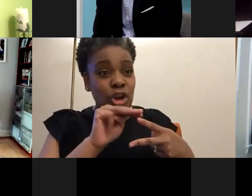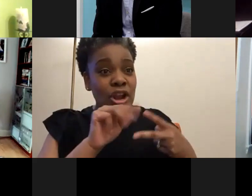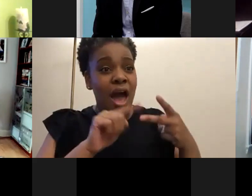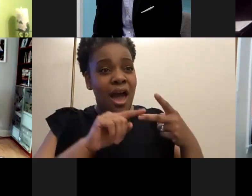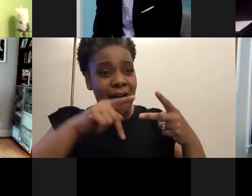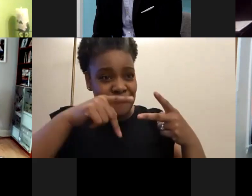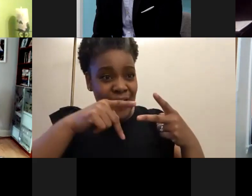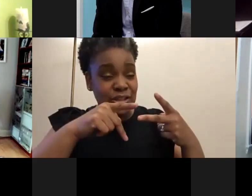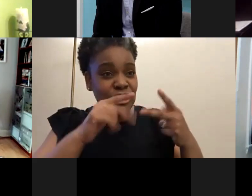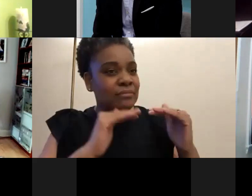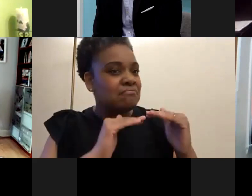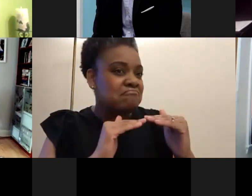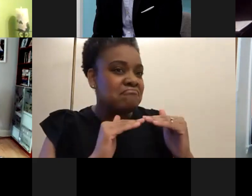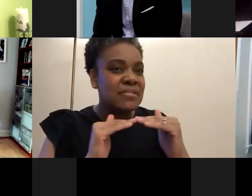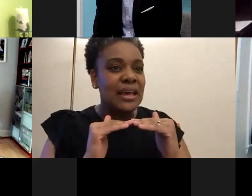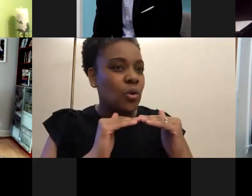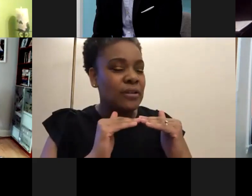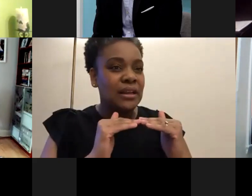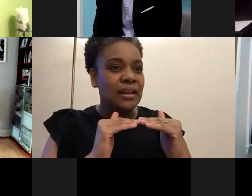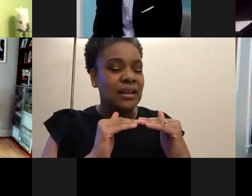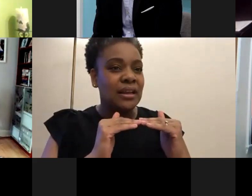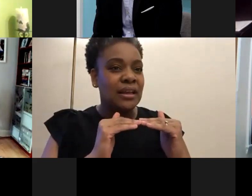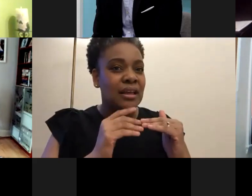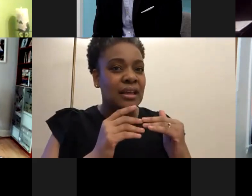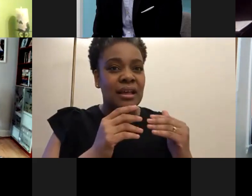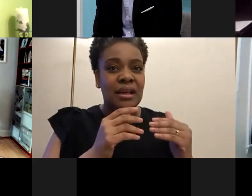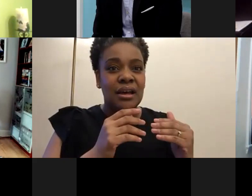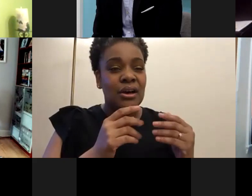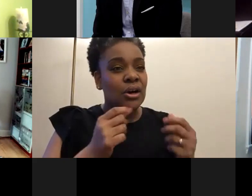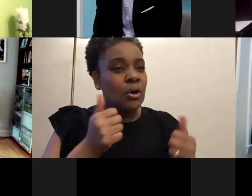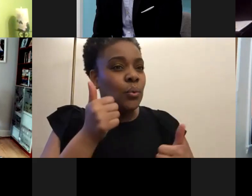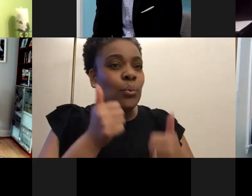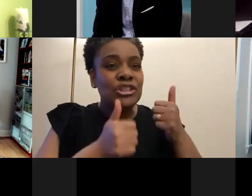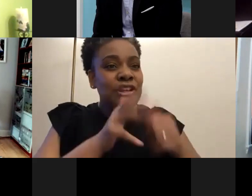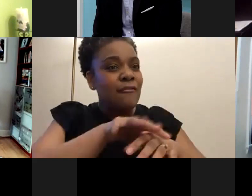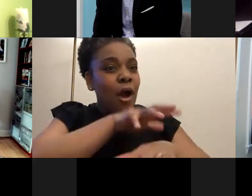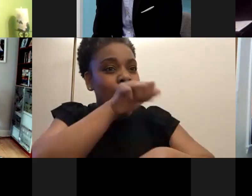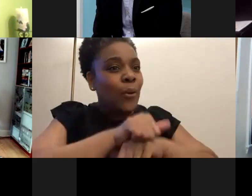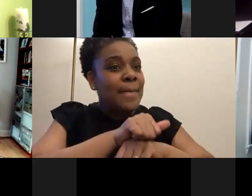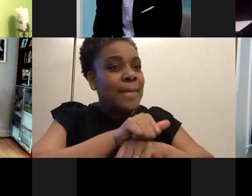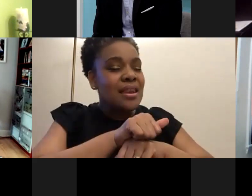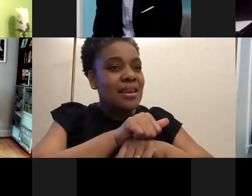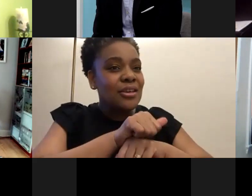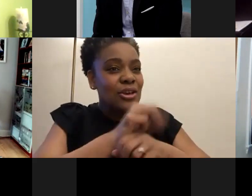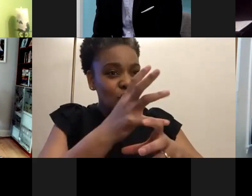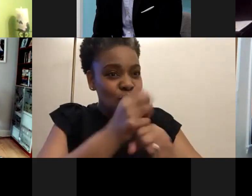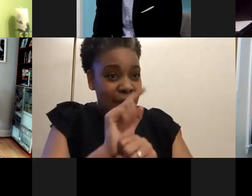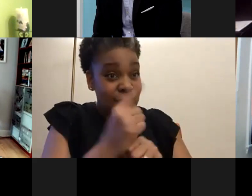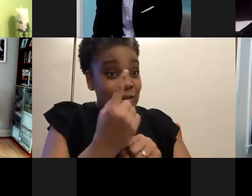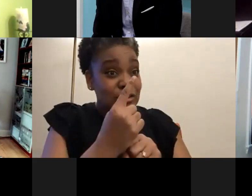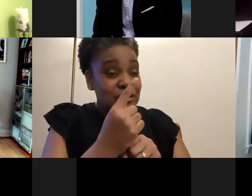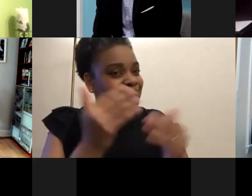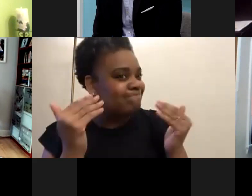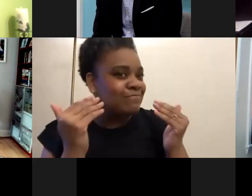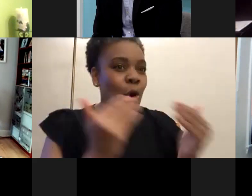of the appointments is going to be first, and so your selection should be whatever that appointment is that's first. That's what I would recommend, is wherever you can